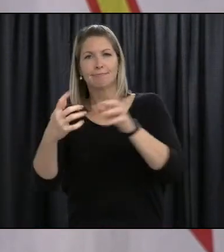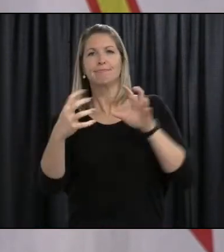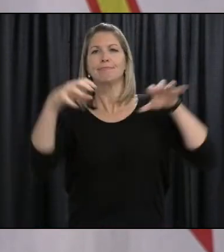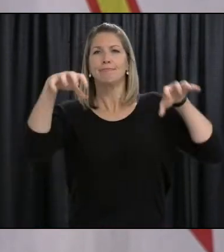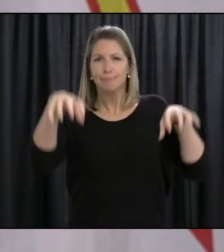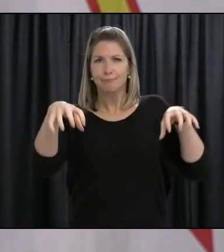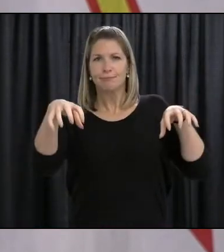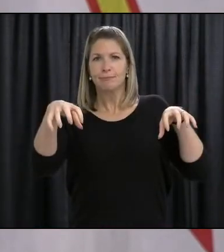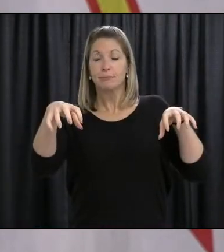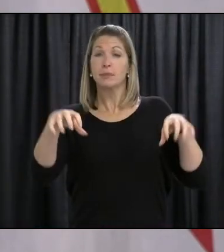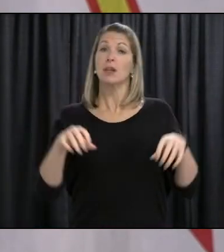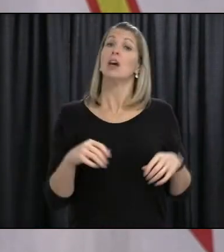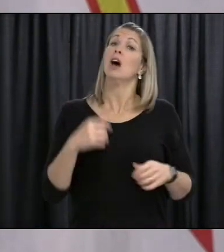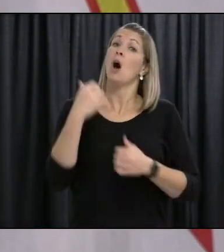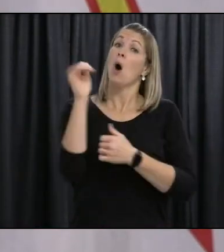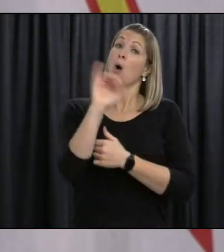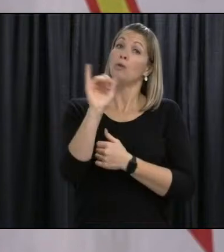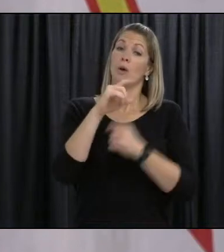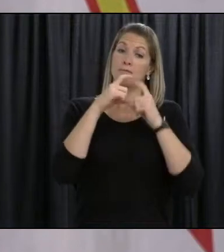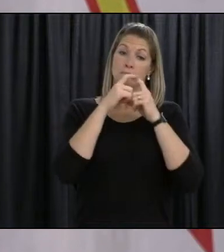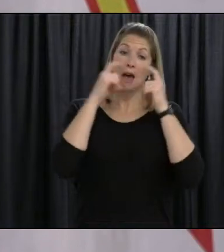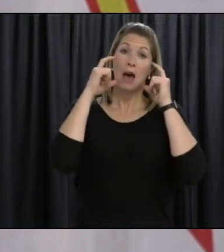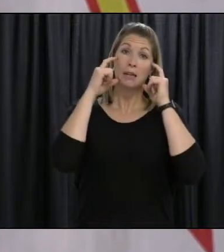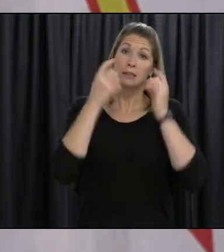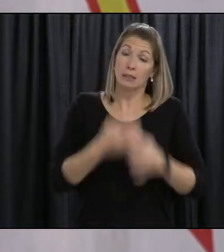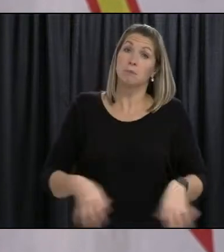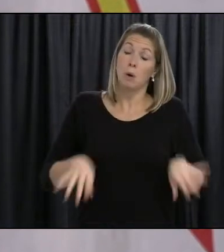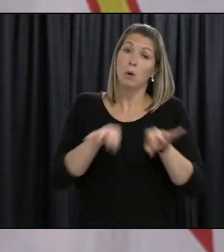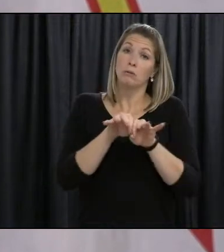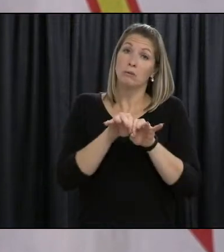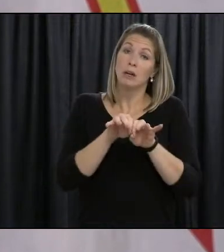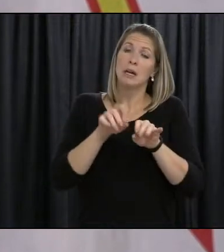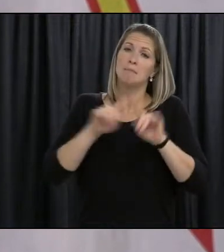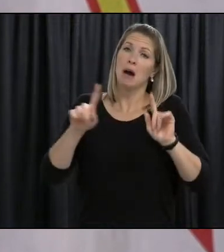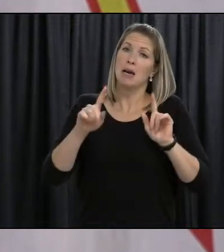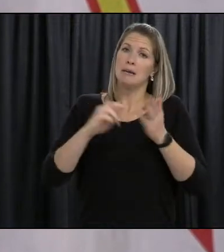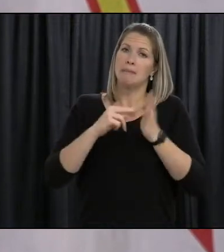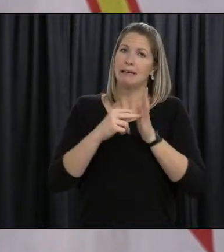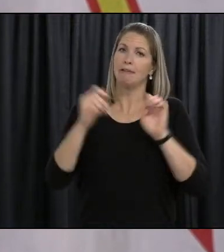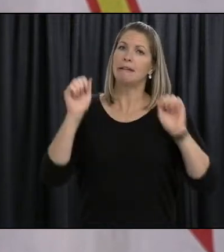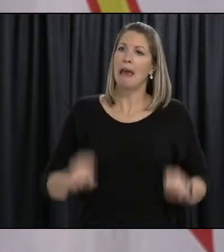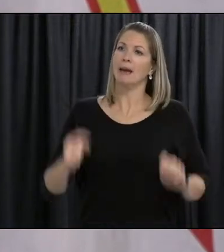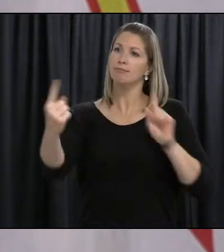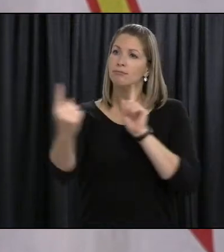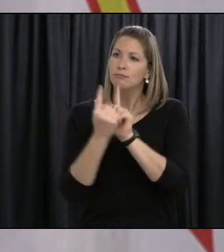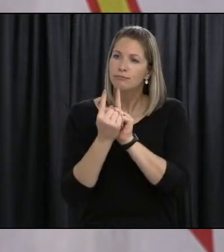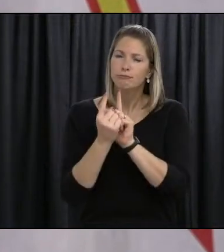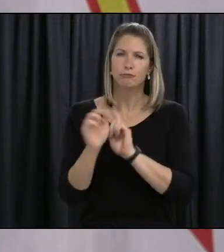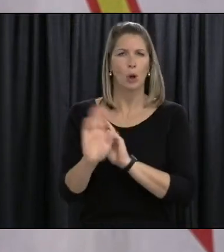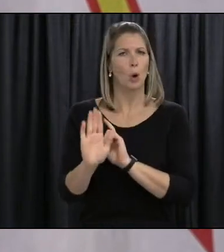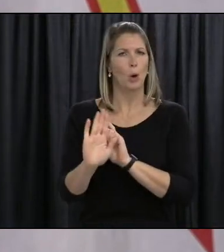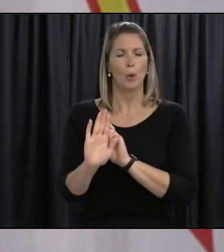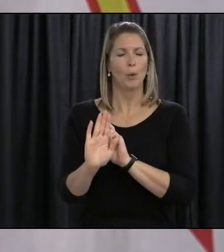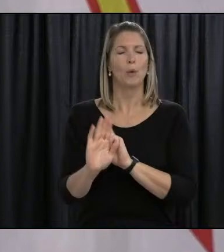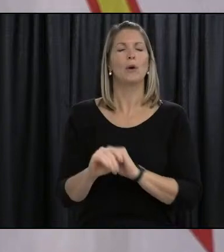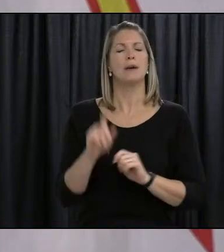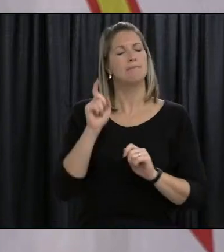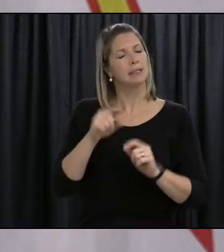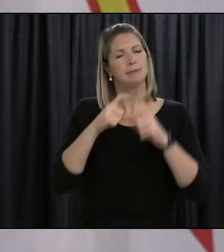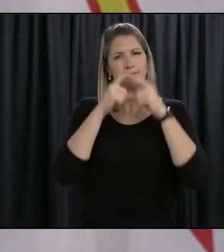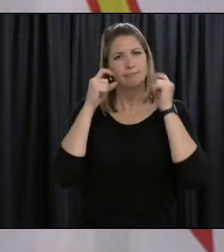physical distancing. Remember the following phrase, which we use often in public health: people, space, time, and